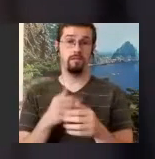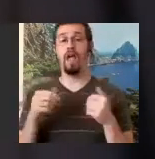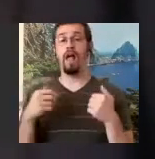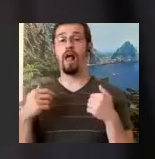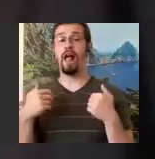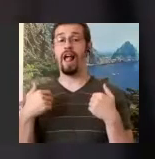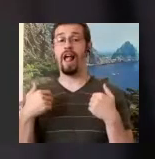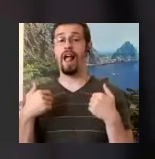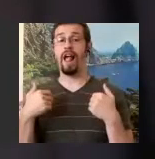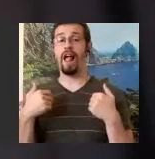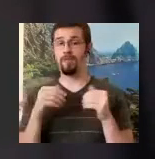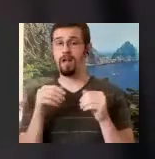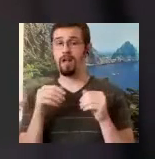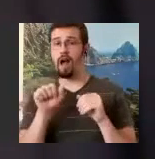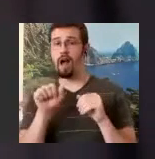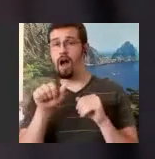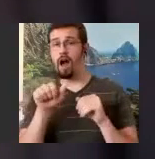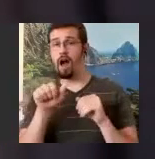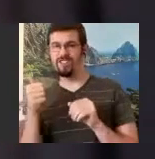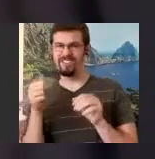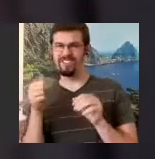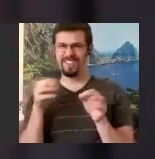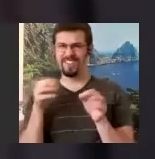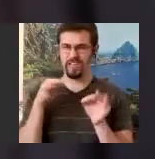standard notation doesn't already accommodate.